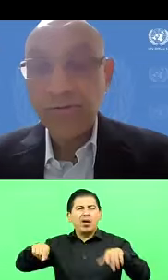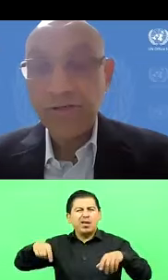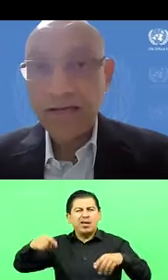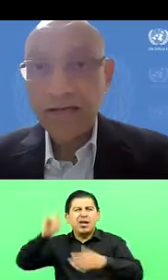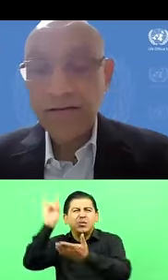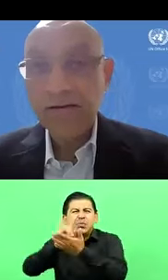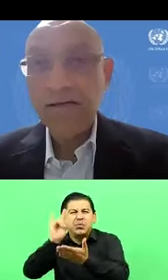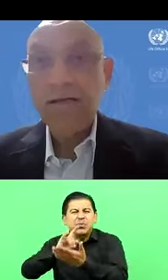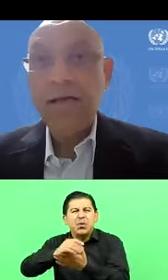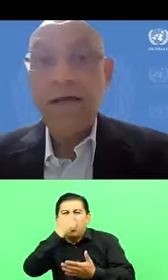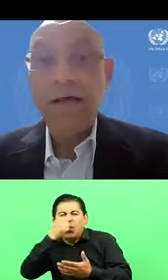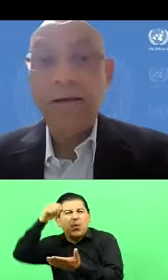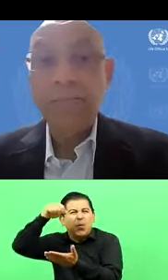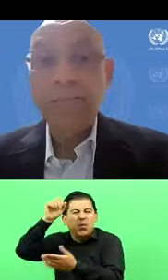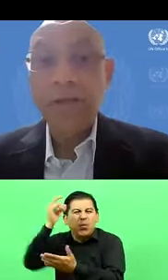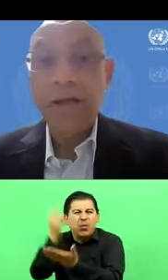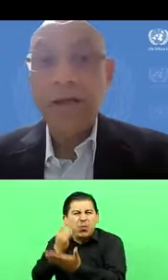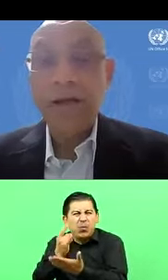once you sign in,